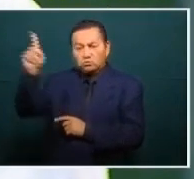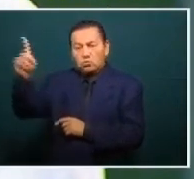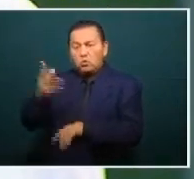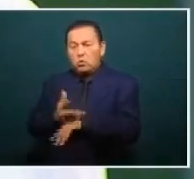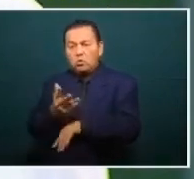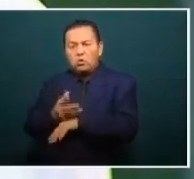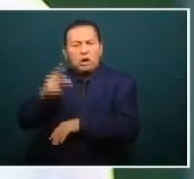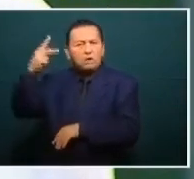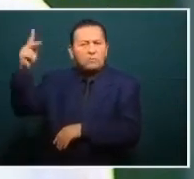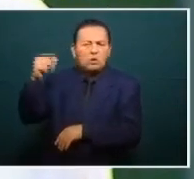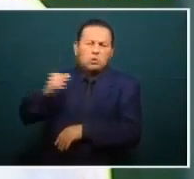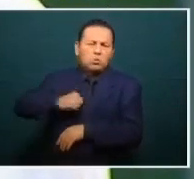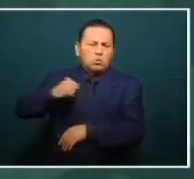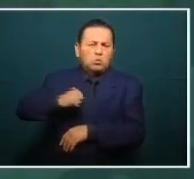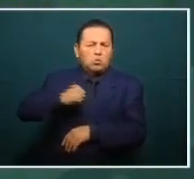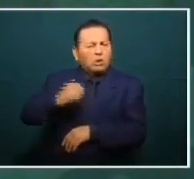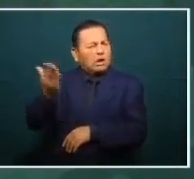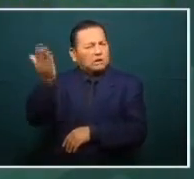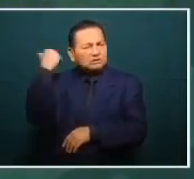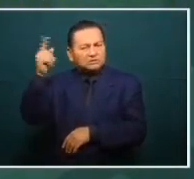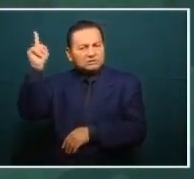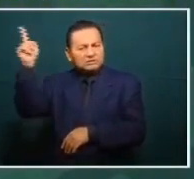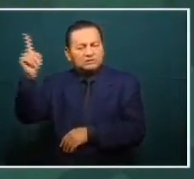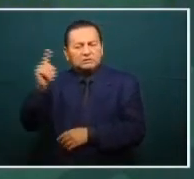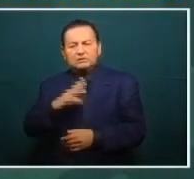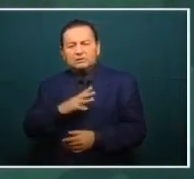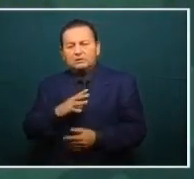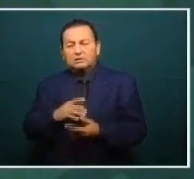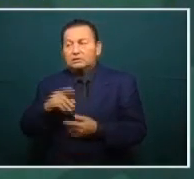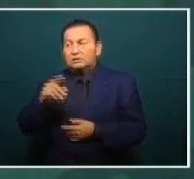At that time, it was Wilson that was the president.